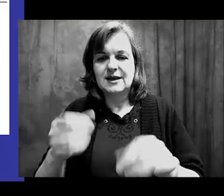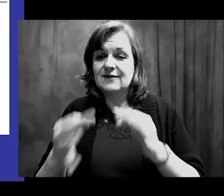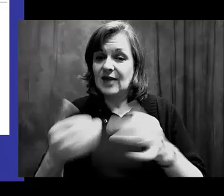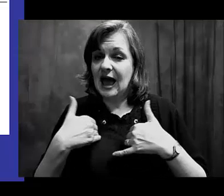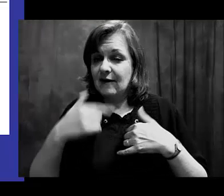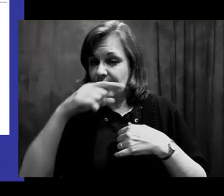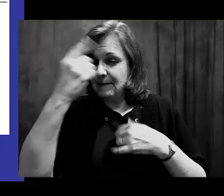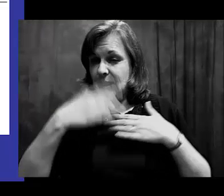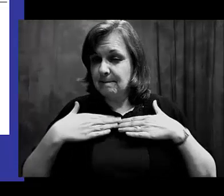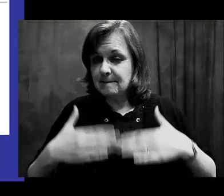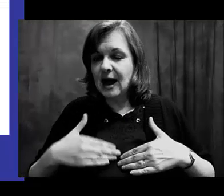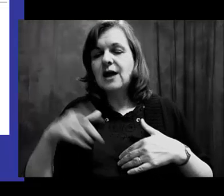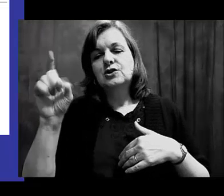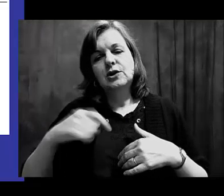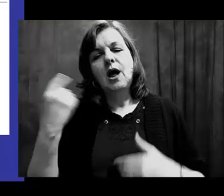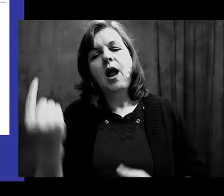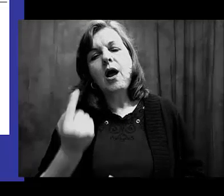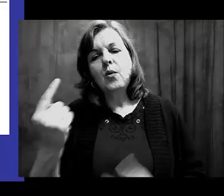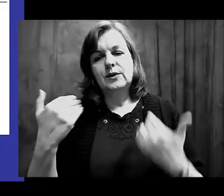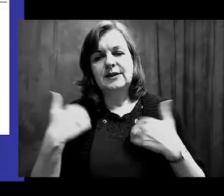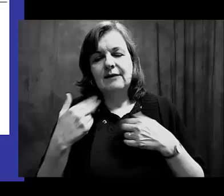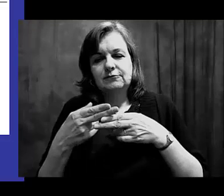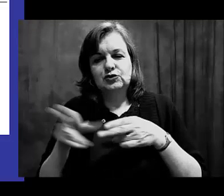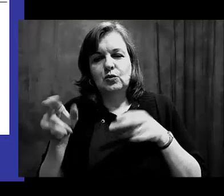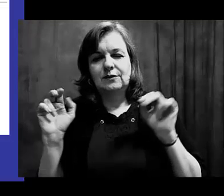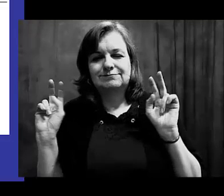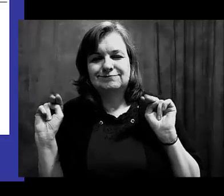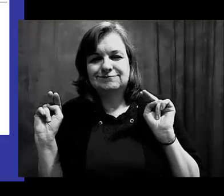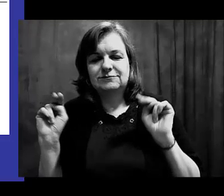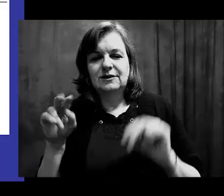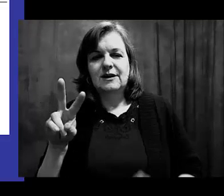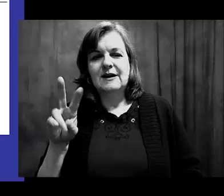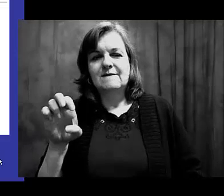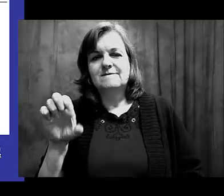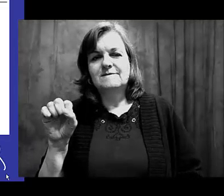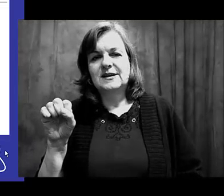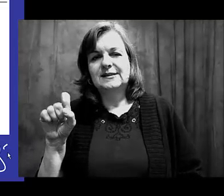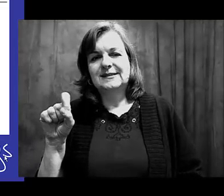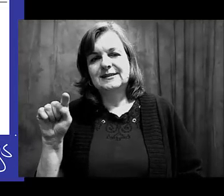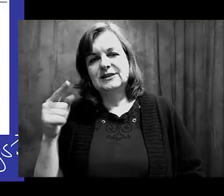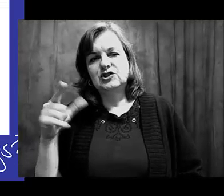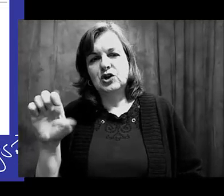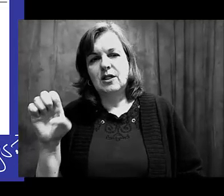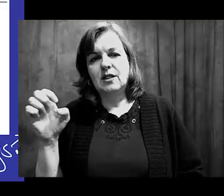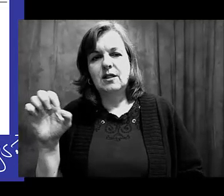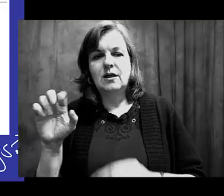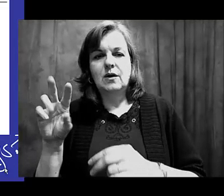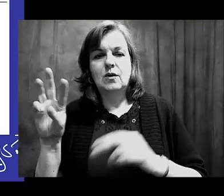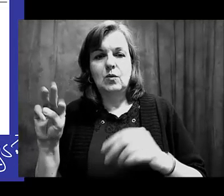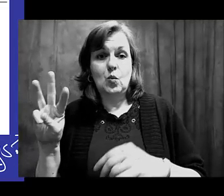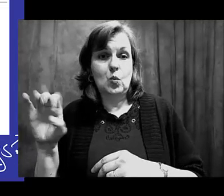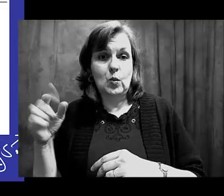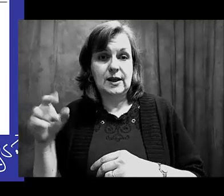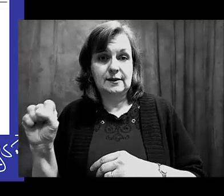should always inherit vestigial wings. Is that true?